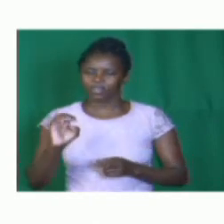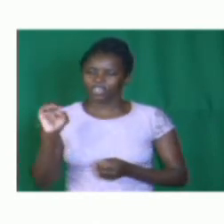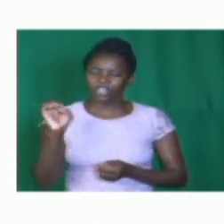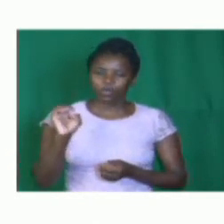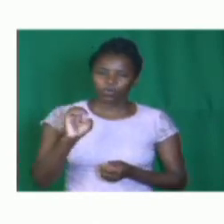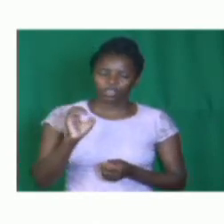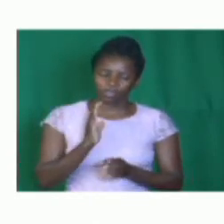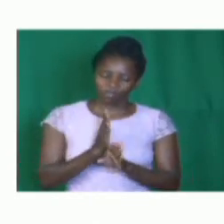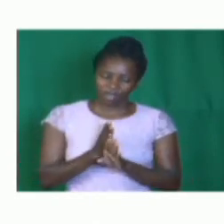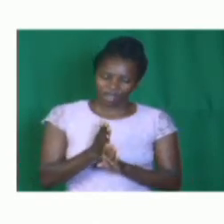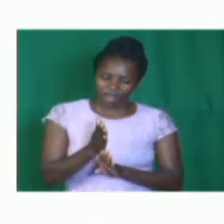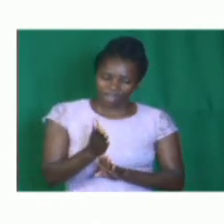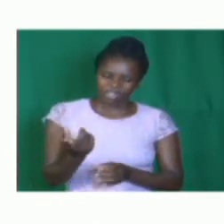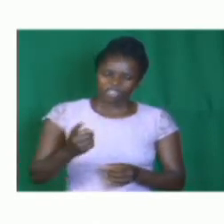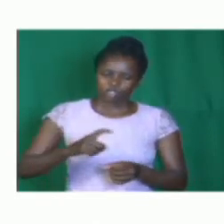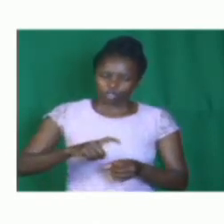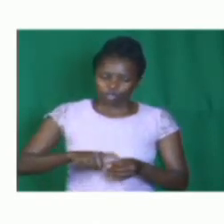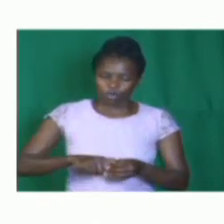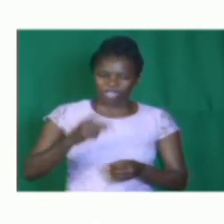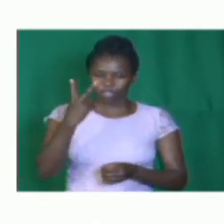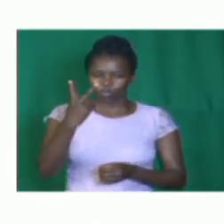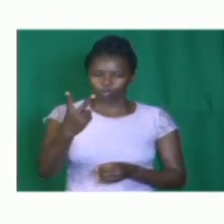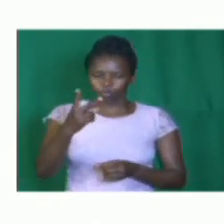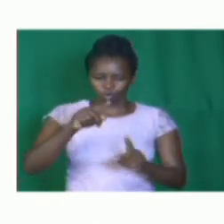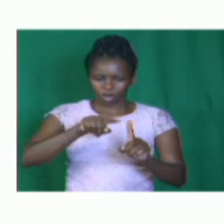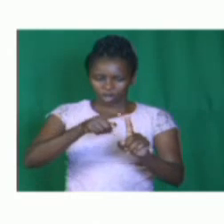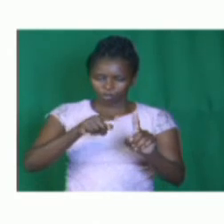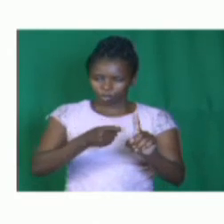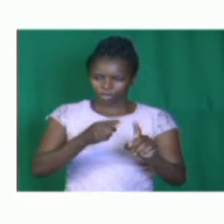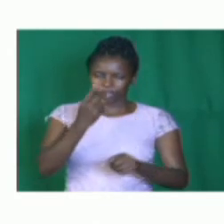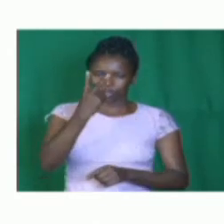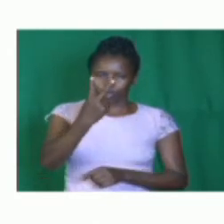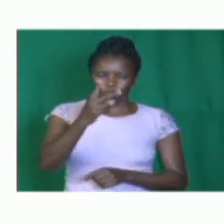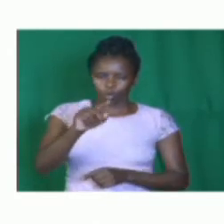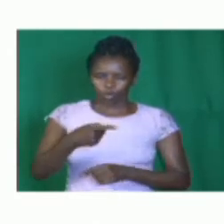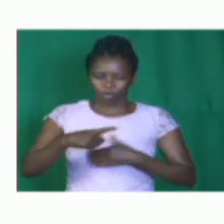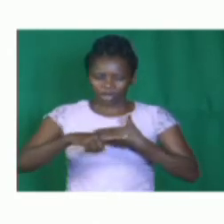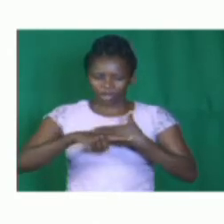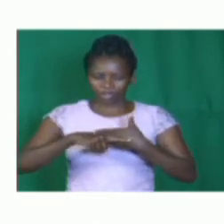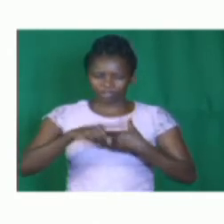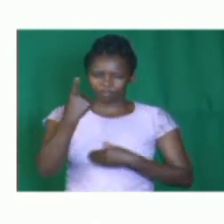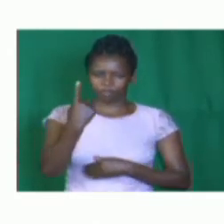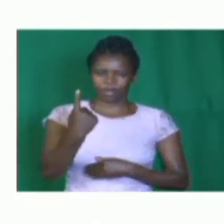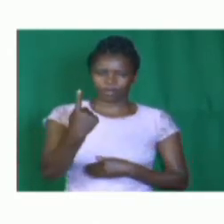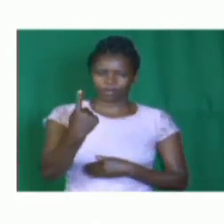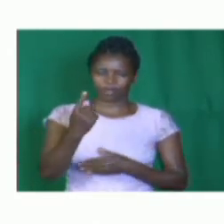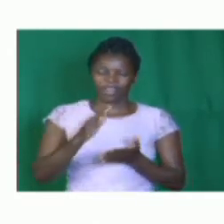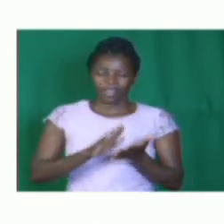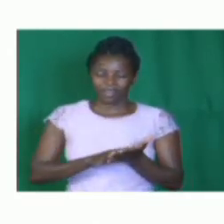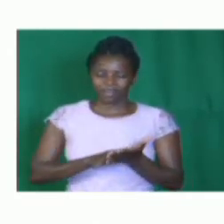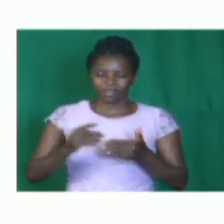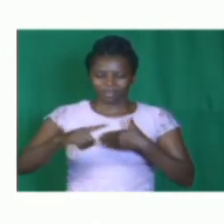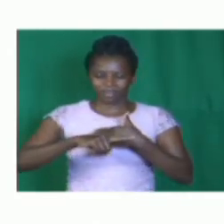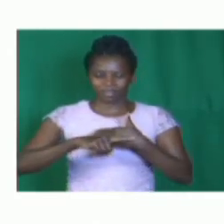the line joining these 2 points, 2, -1 and